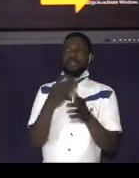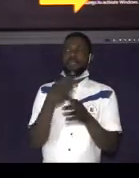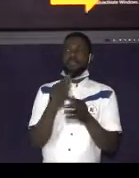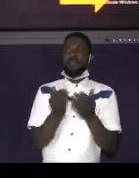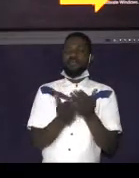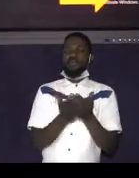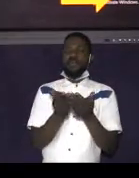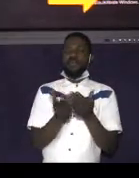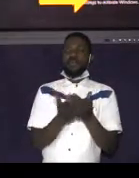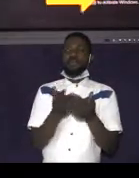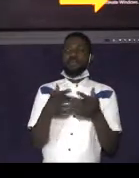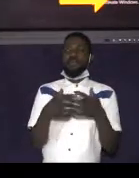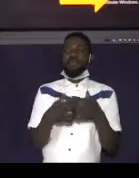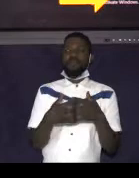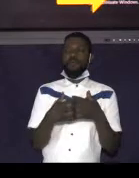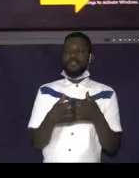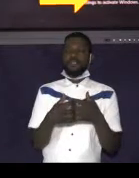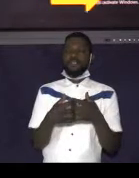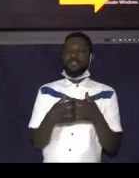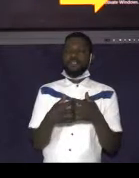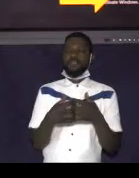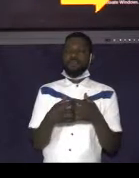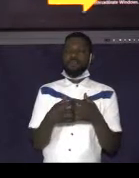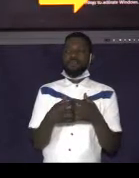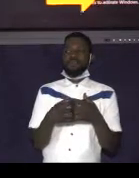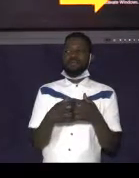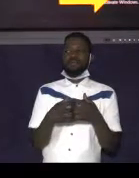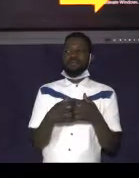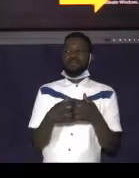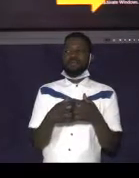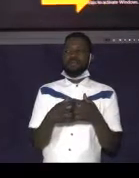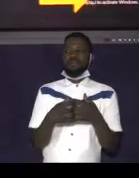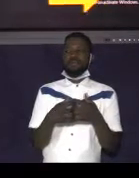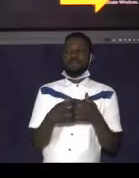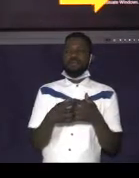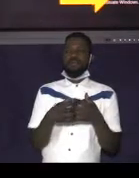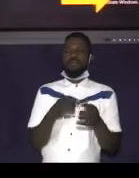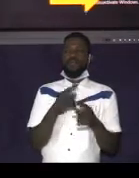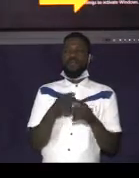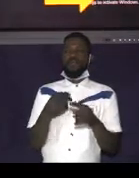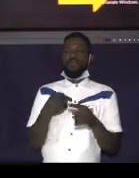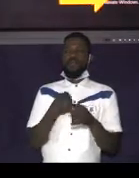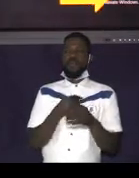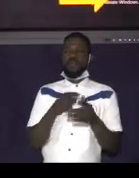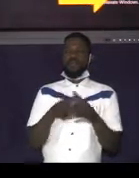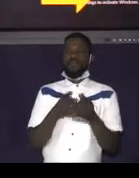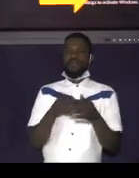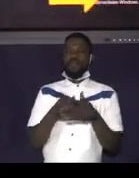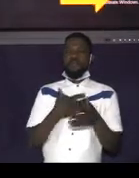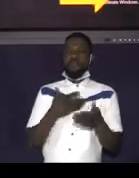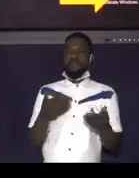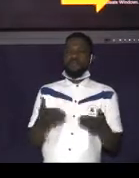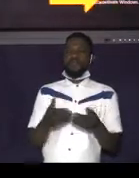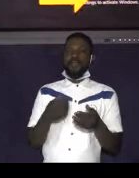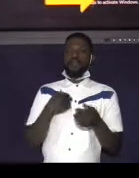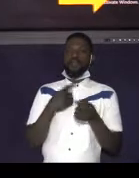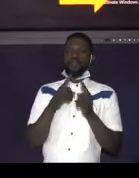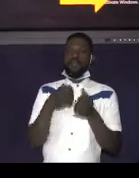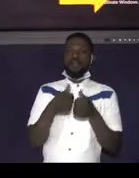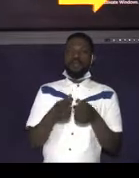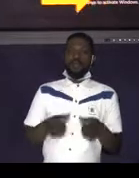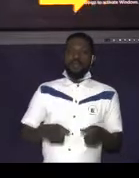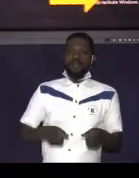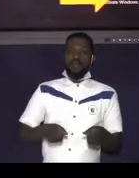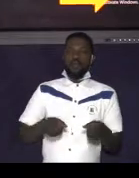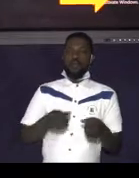look at examples of simple machines. When we started in my introduction, we have talked about wheelbarrow. That